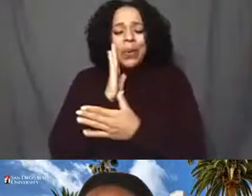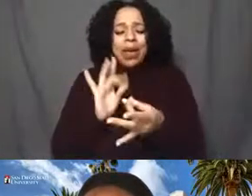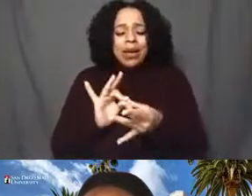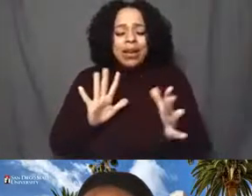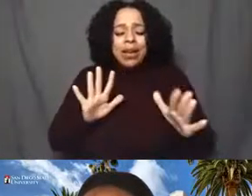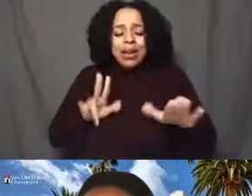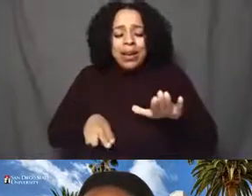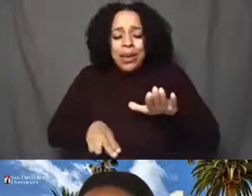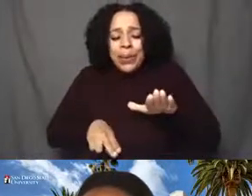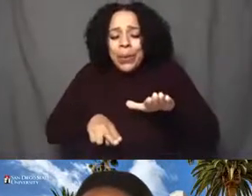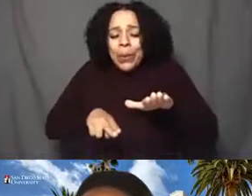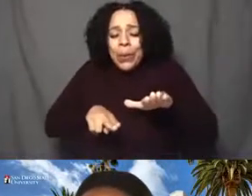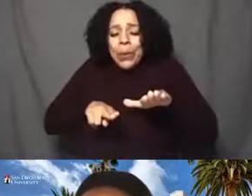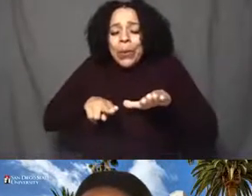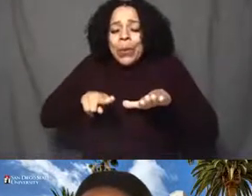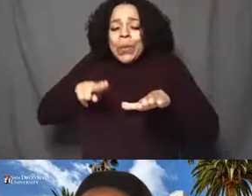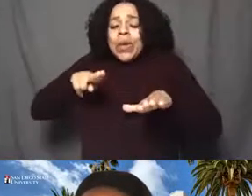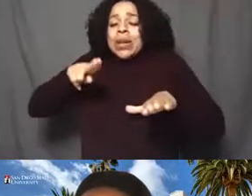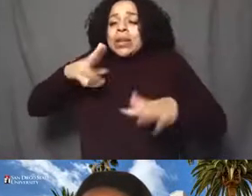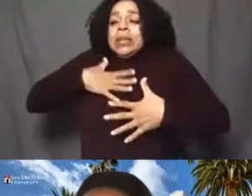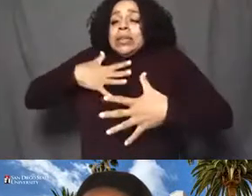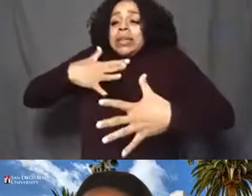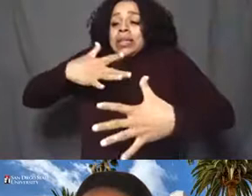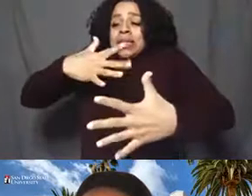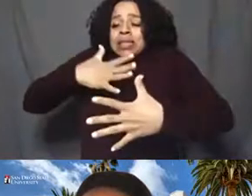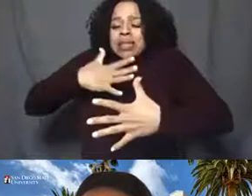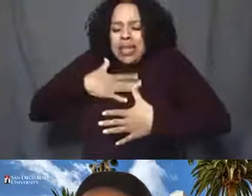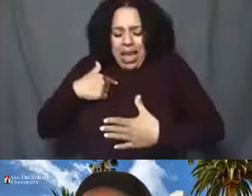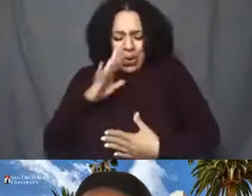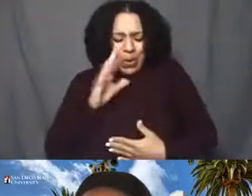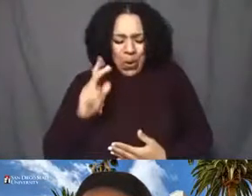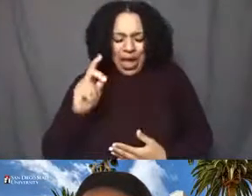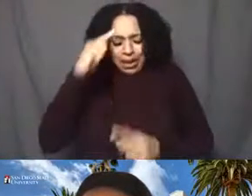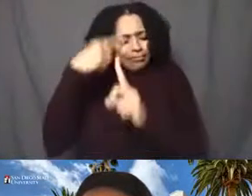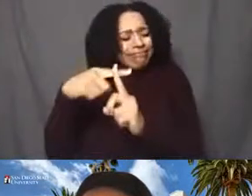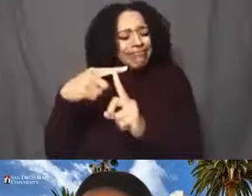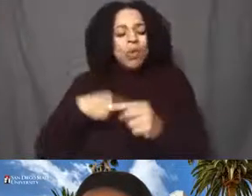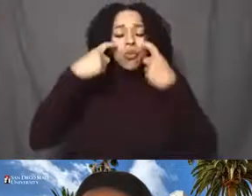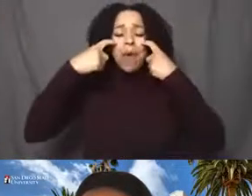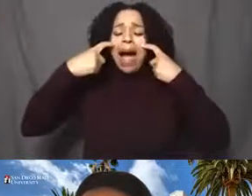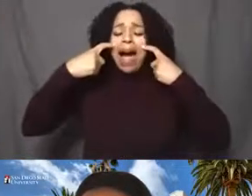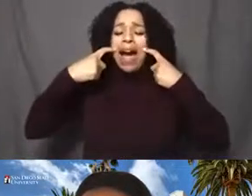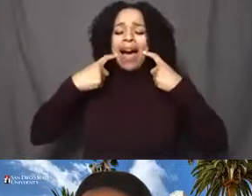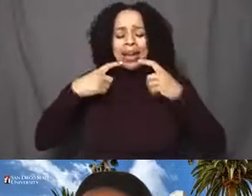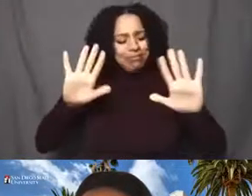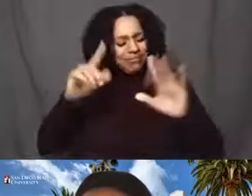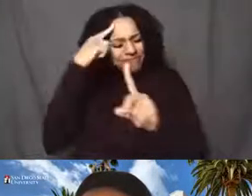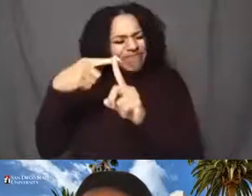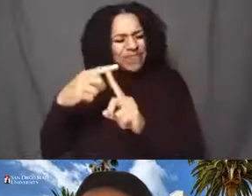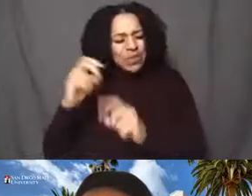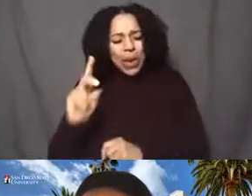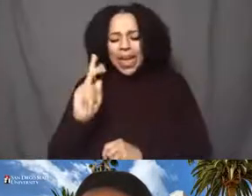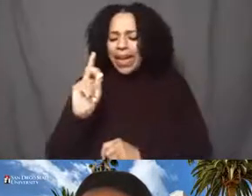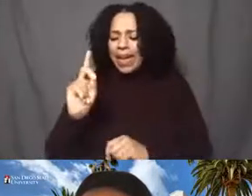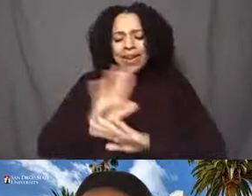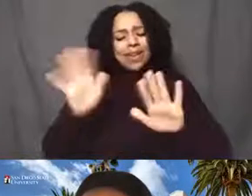of the water. So I breathe and I tell myself that it's gonna be okay. I cry, but I tell myself that it's gonna be okay. It's gonna be okay.